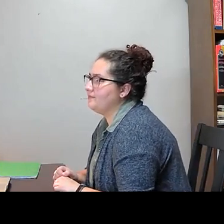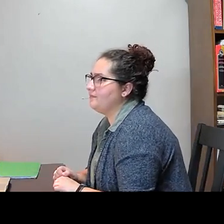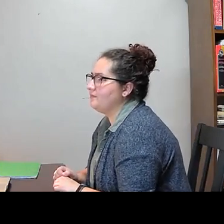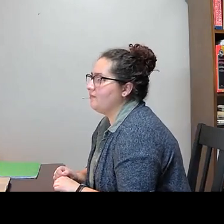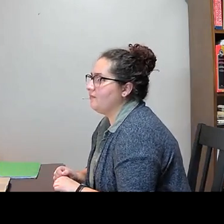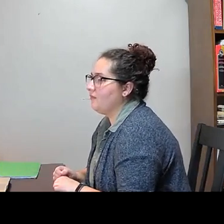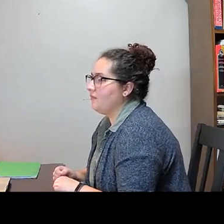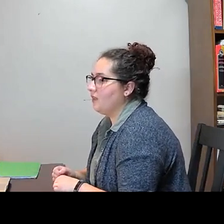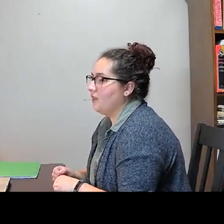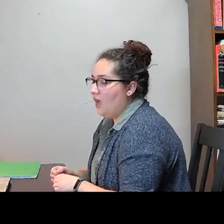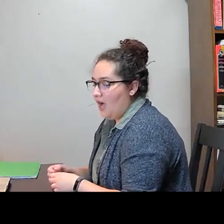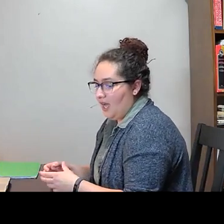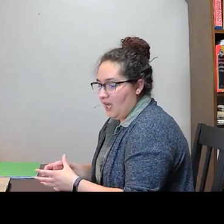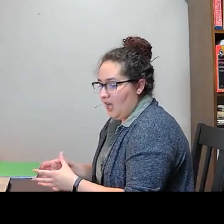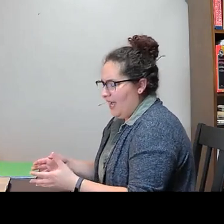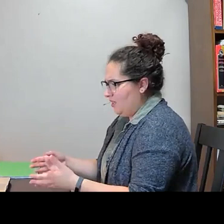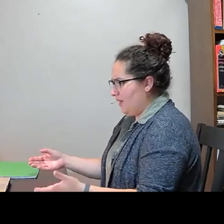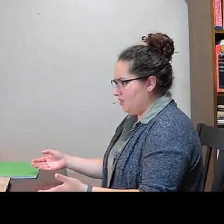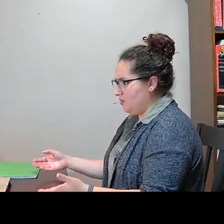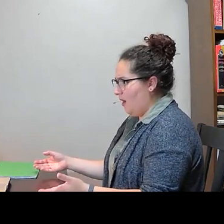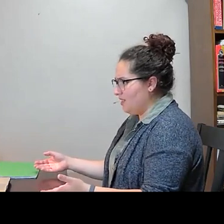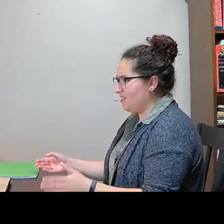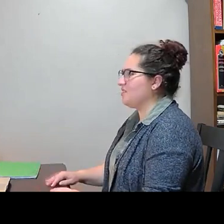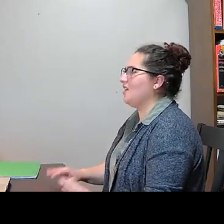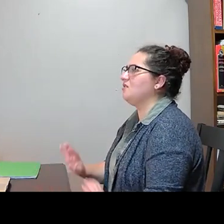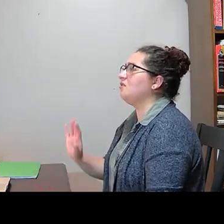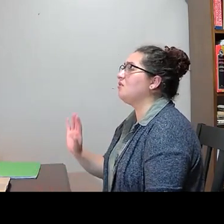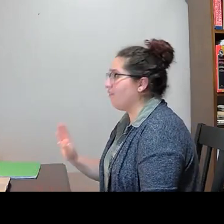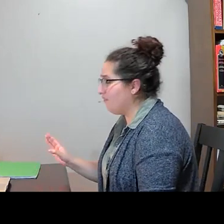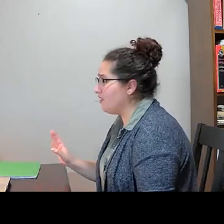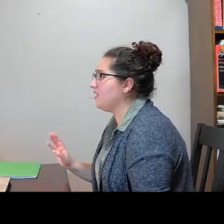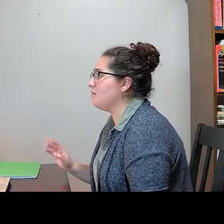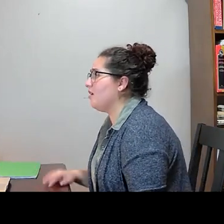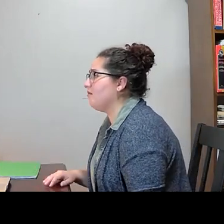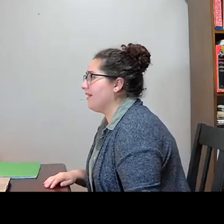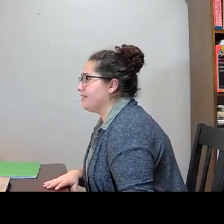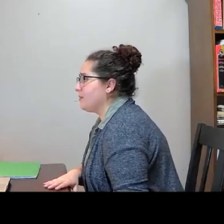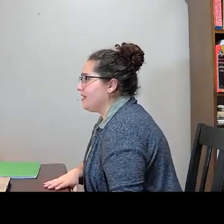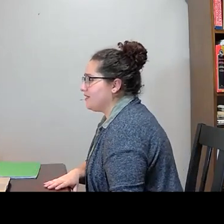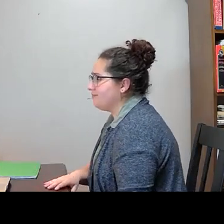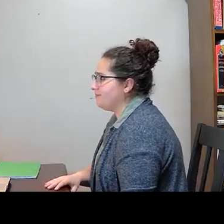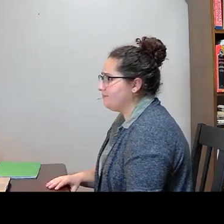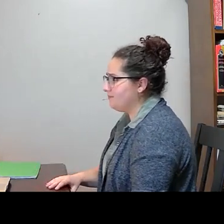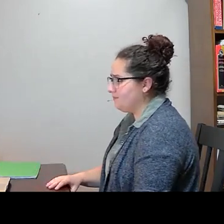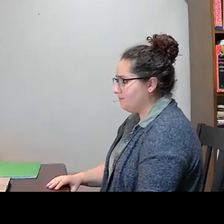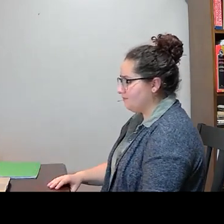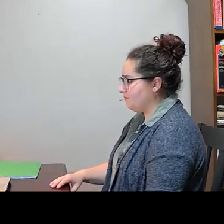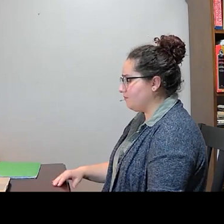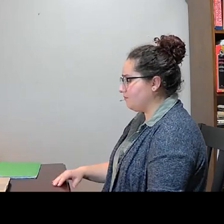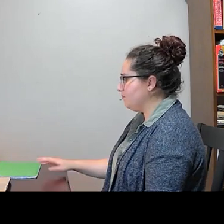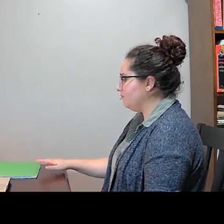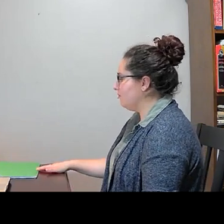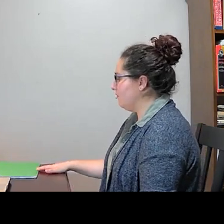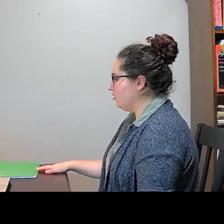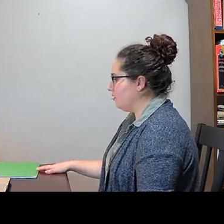with me. I had to write the deposits, and besides, you don't know the first thing about running this place. Well, that's